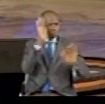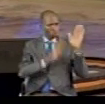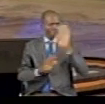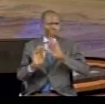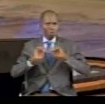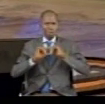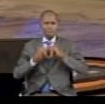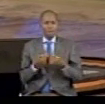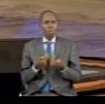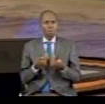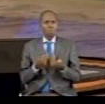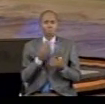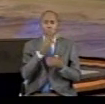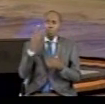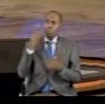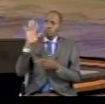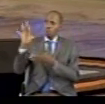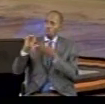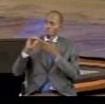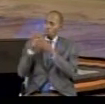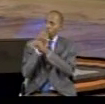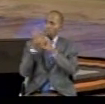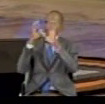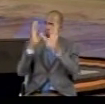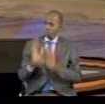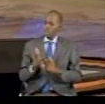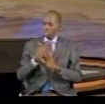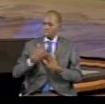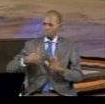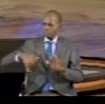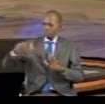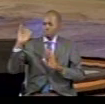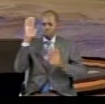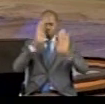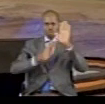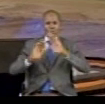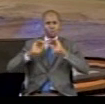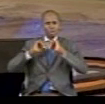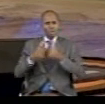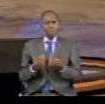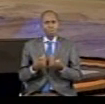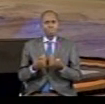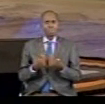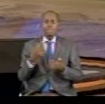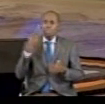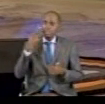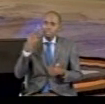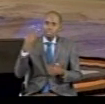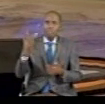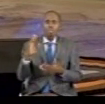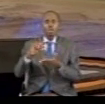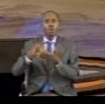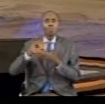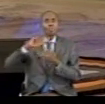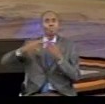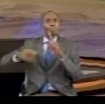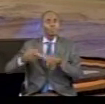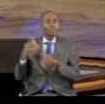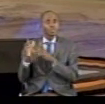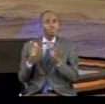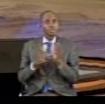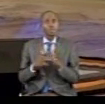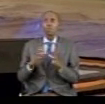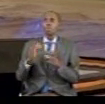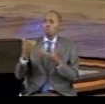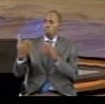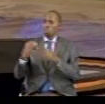were troubled. They saw their friend, and they were troubled. And they saw the one that the Father